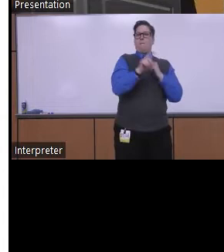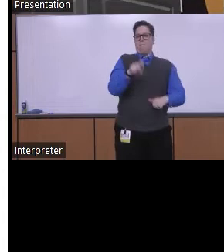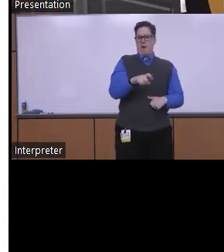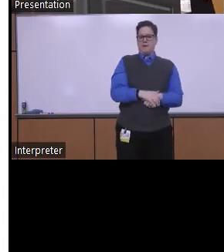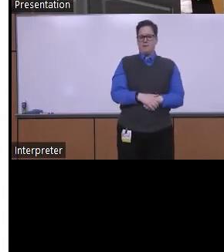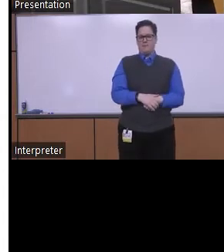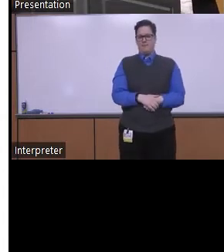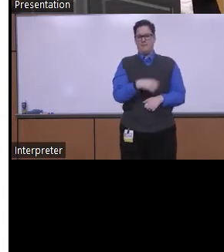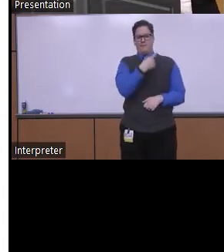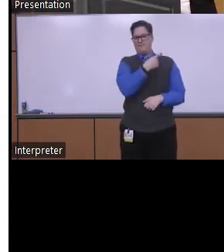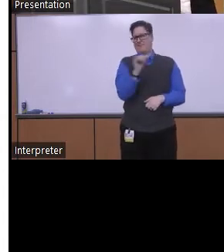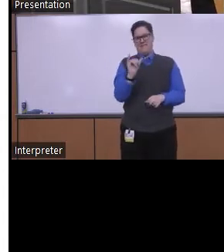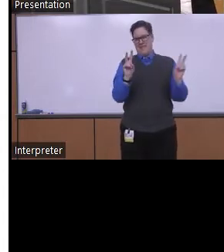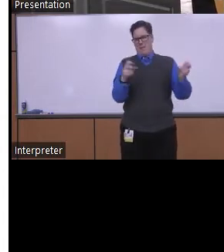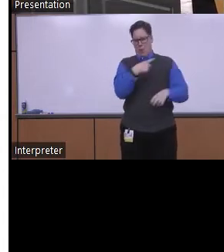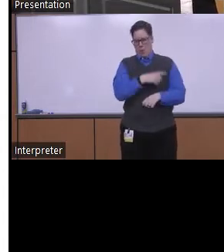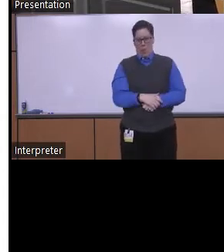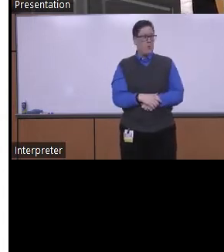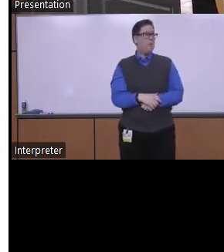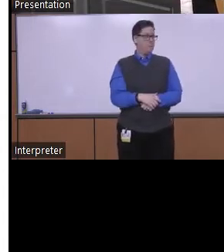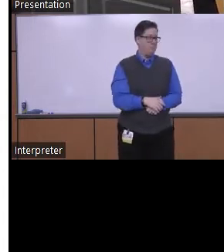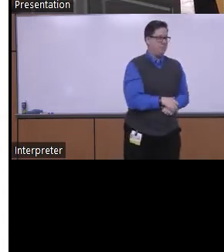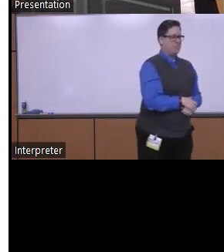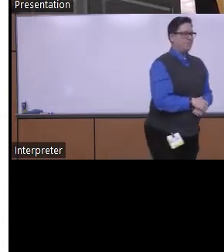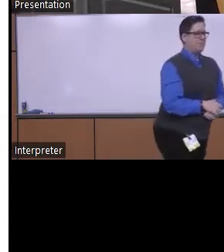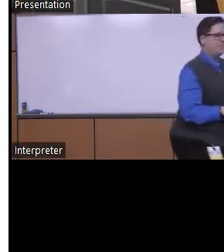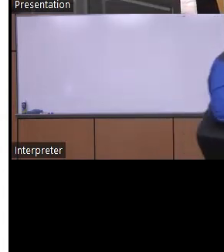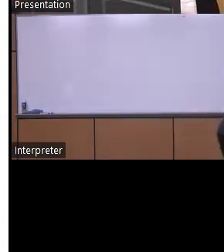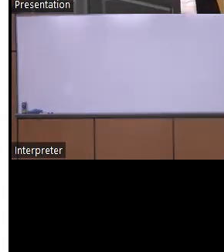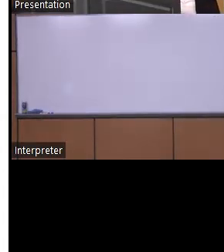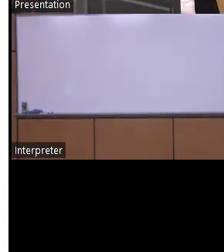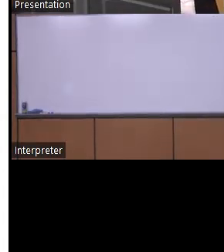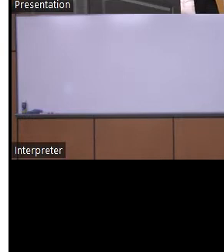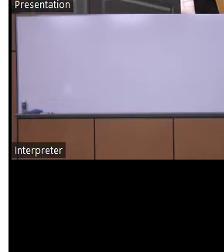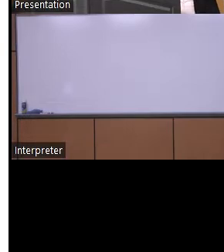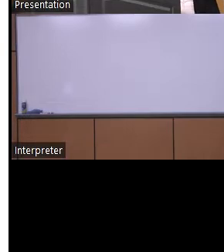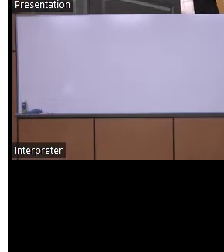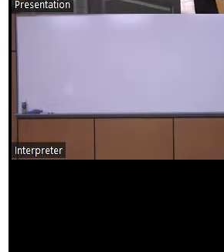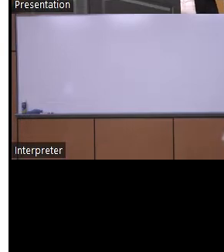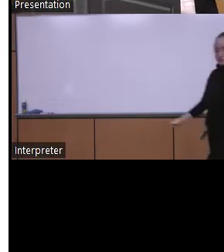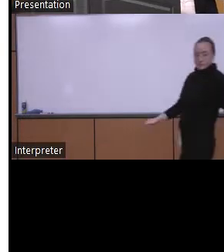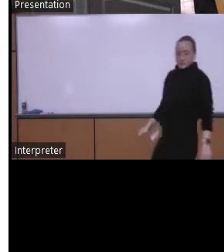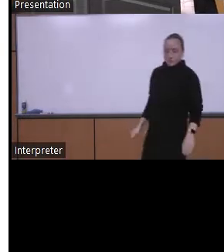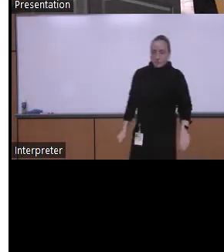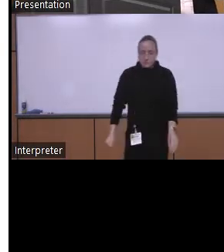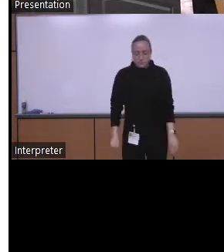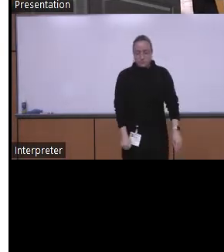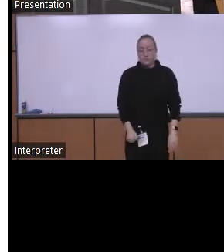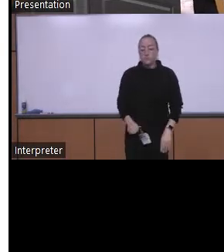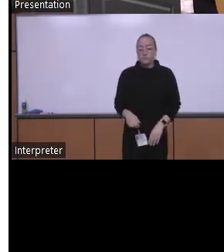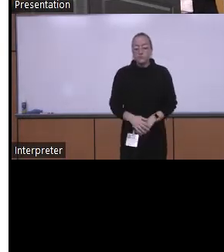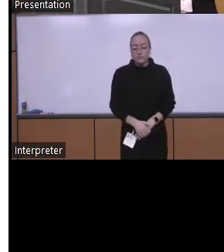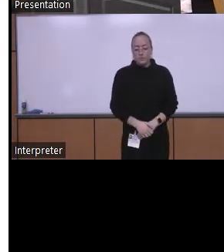And that's kind of the quote on the slide. While many researchers argued for the importance of addressing poverty and social inequities as causal factors in child